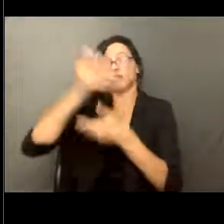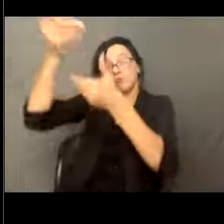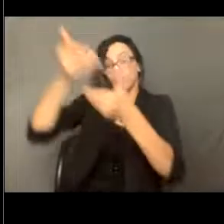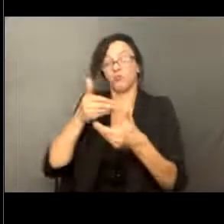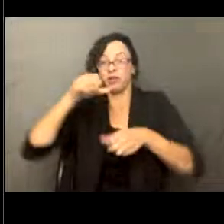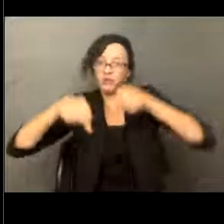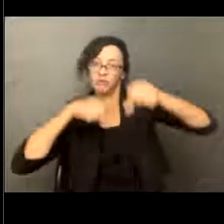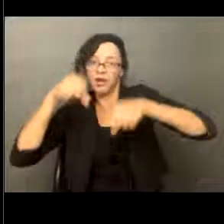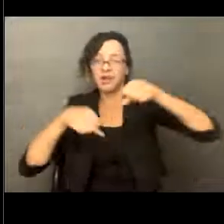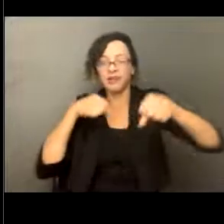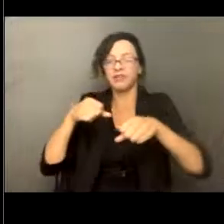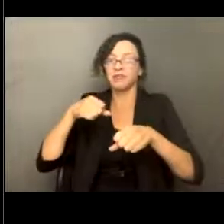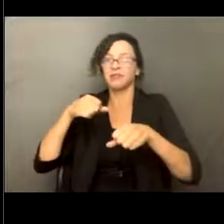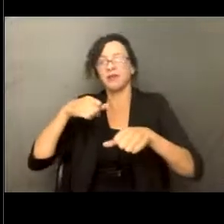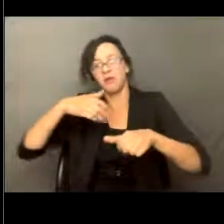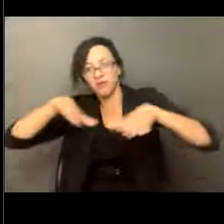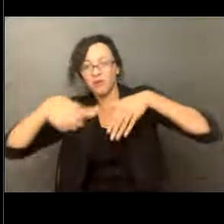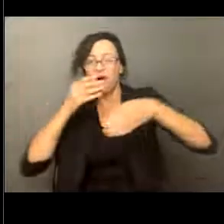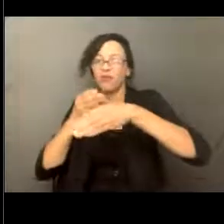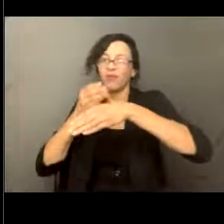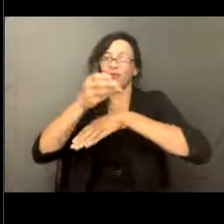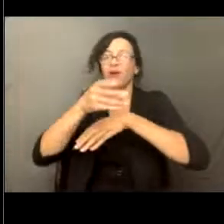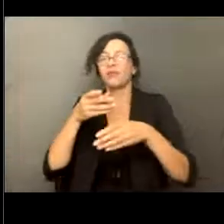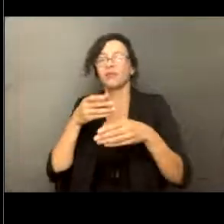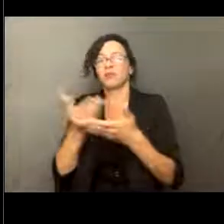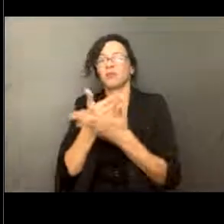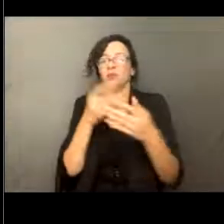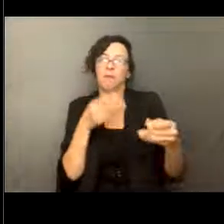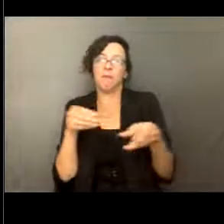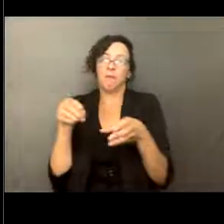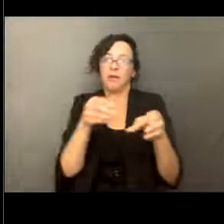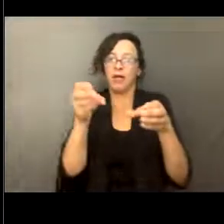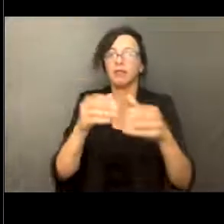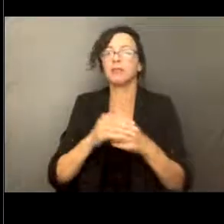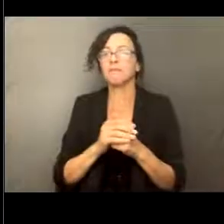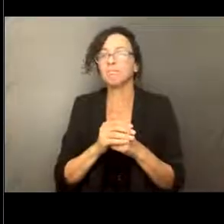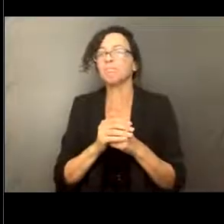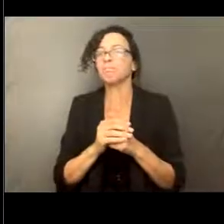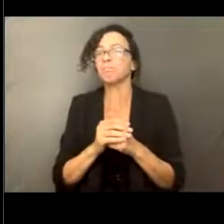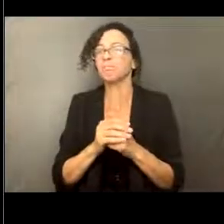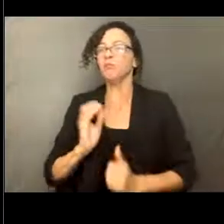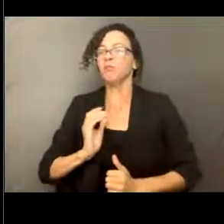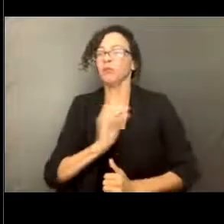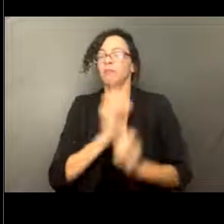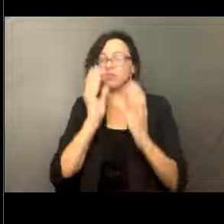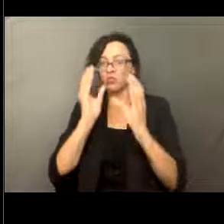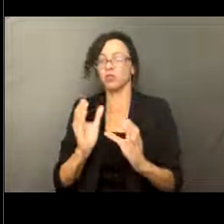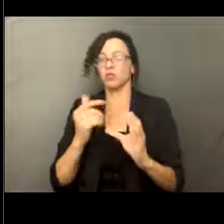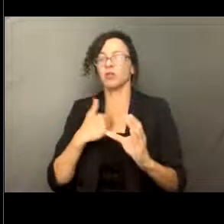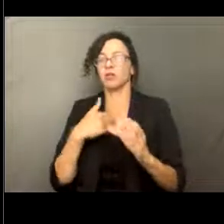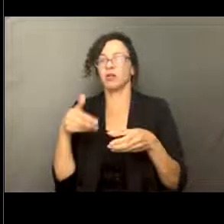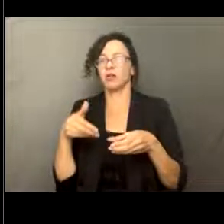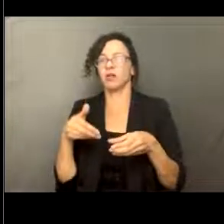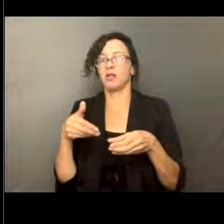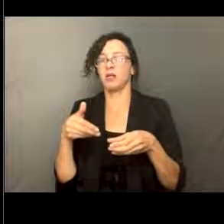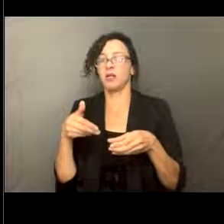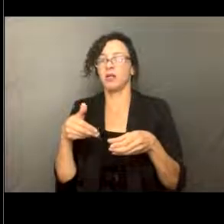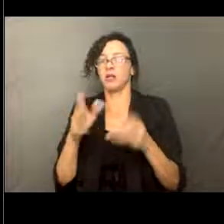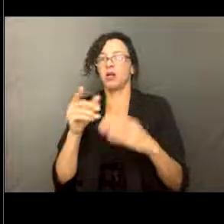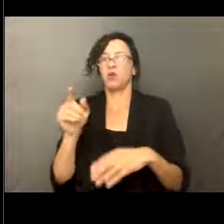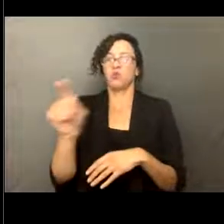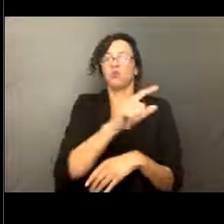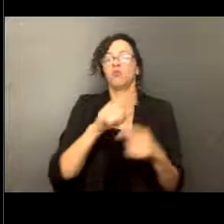Commissioners, I appreciate this opportunity to share the highlights of some of the many topics Caltrans is working on. And this concludes my